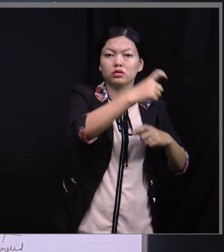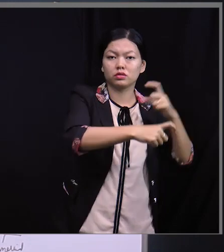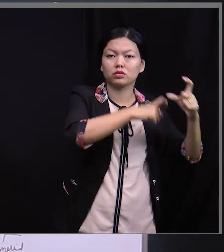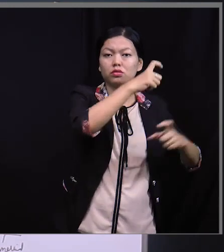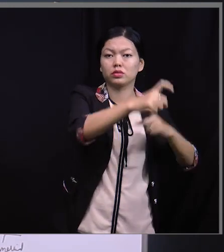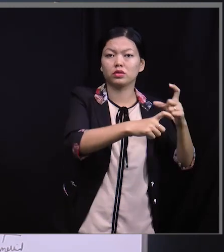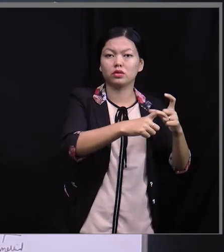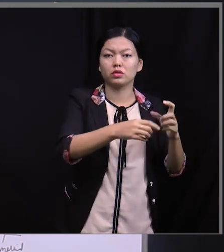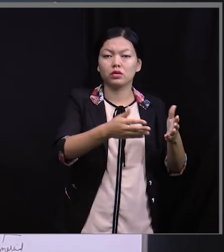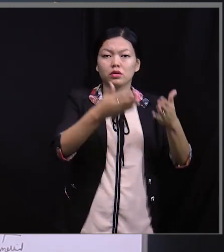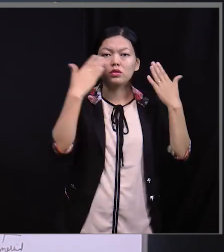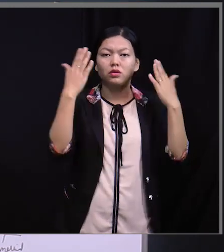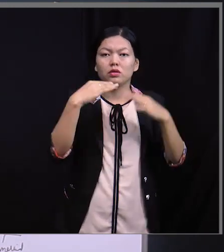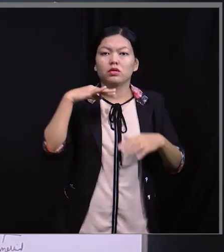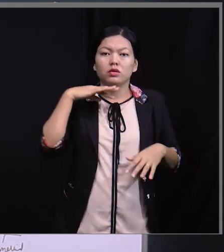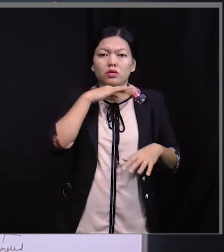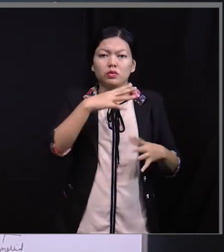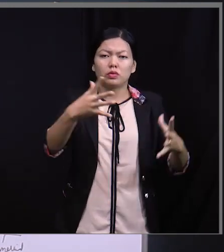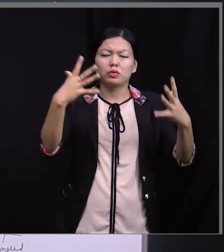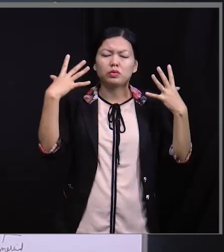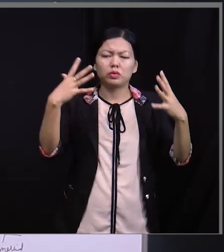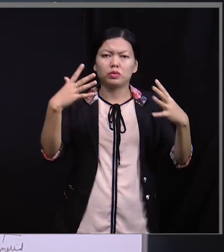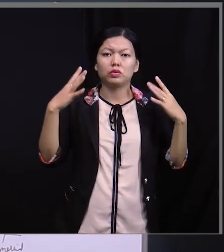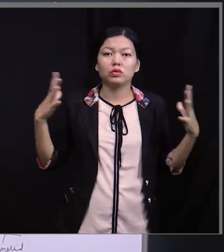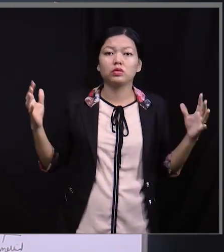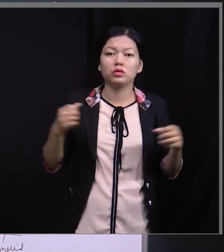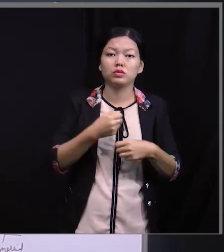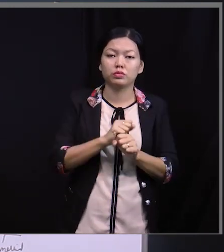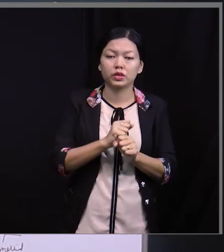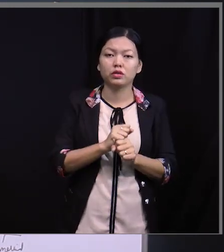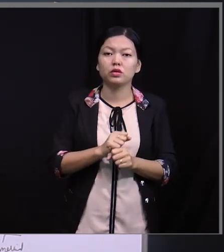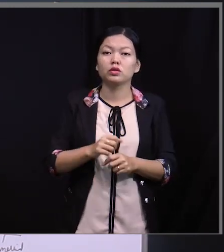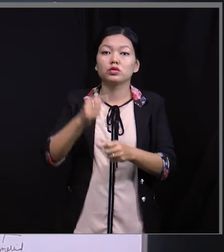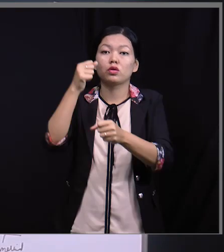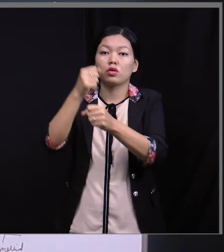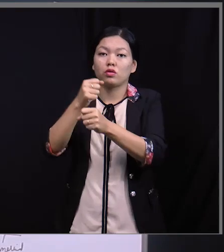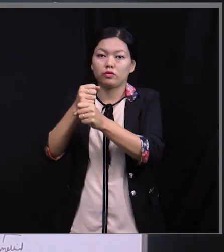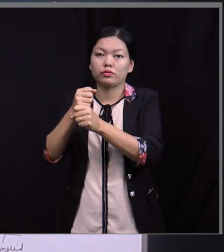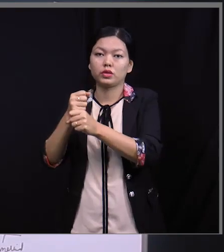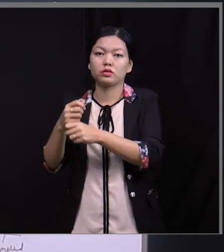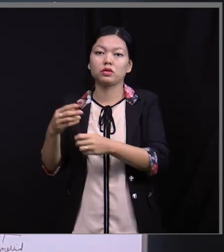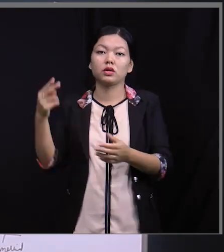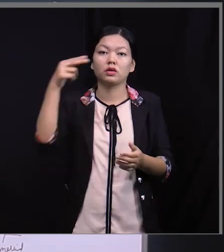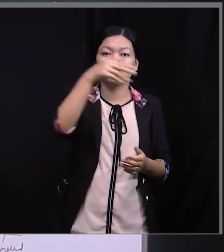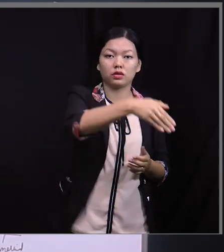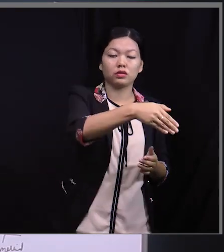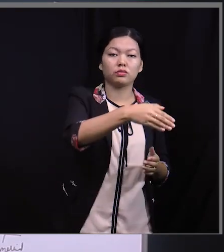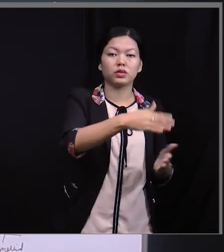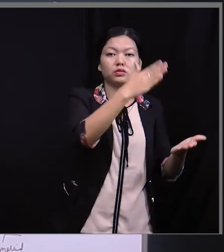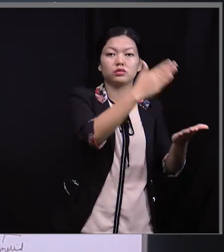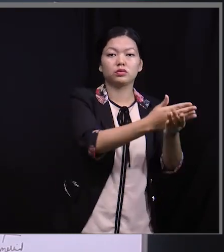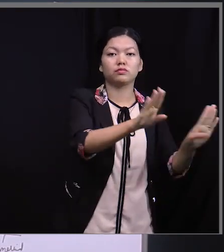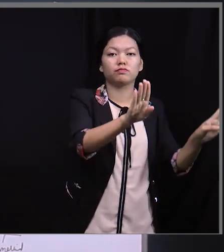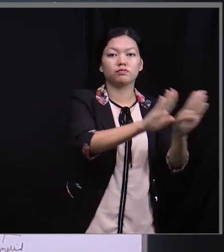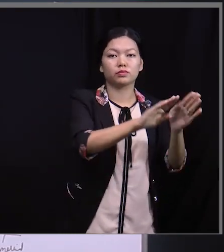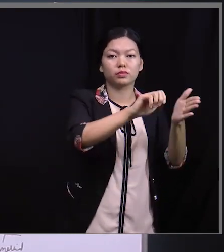Pollution Control Board of India came and closed down the industry of the Reliance company. So the land remained